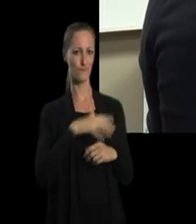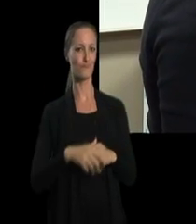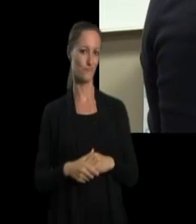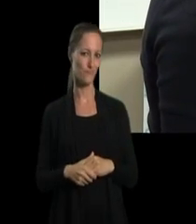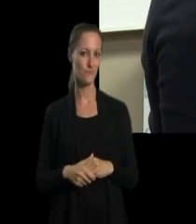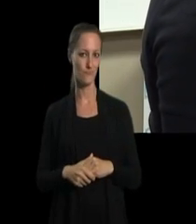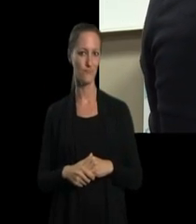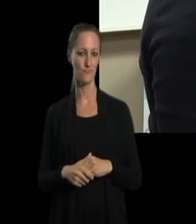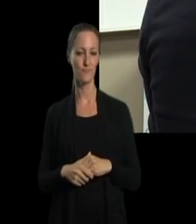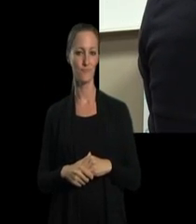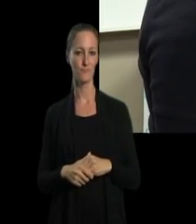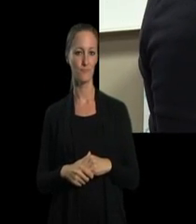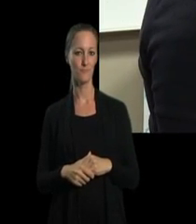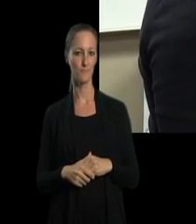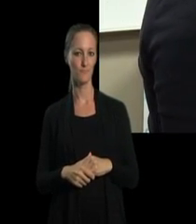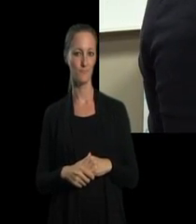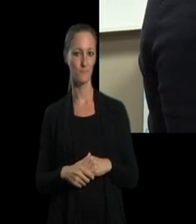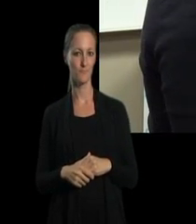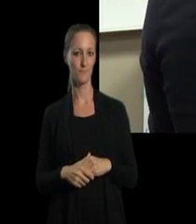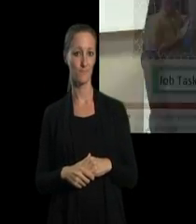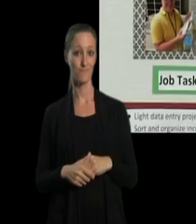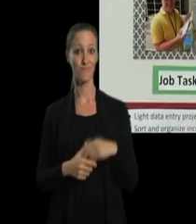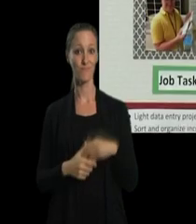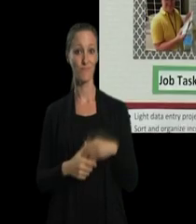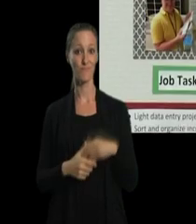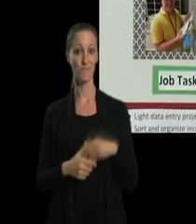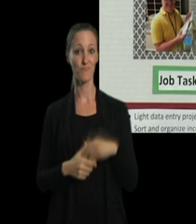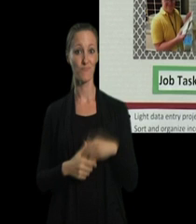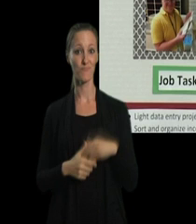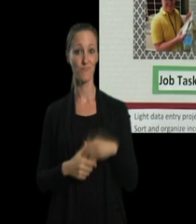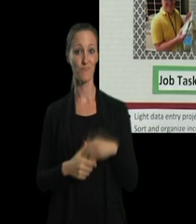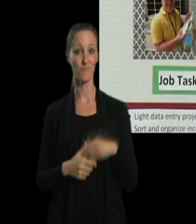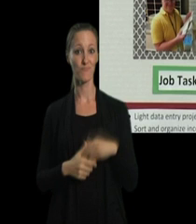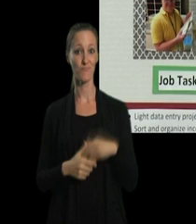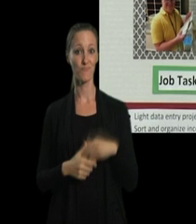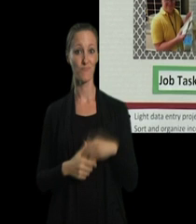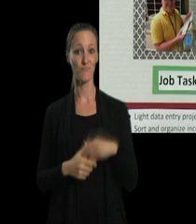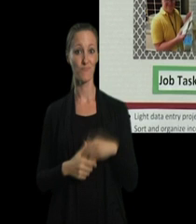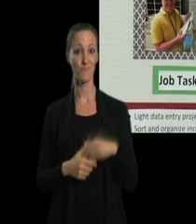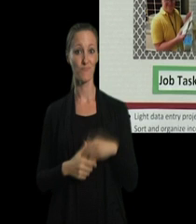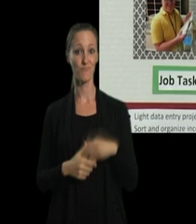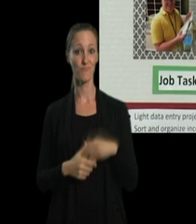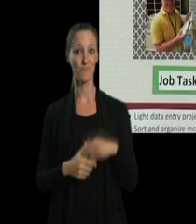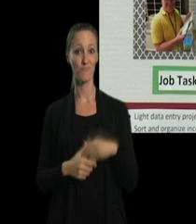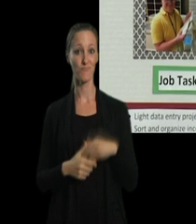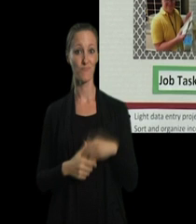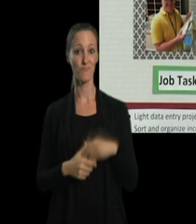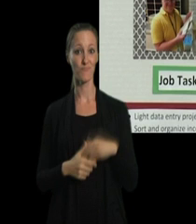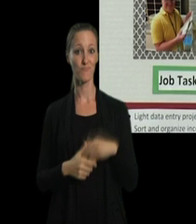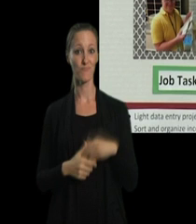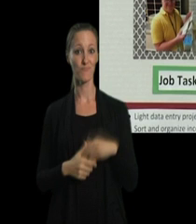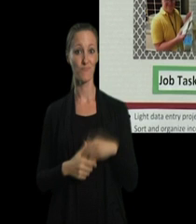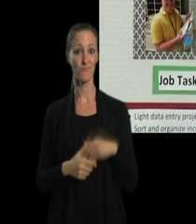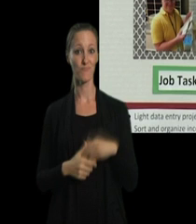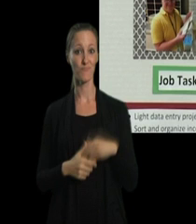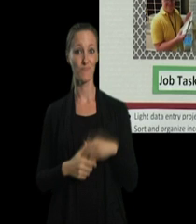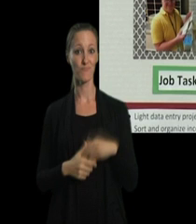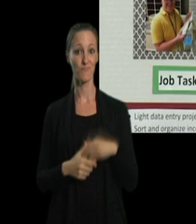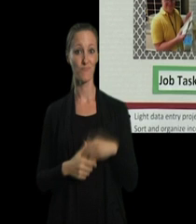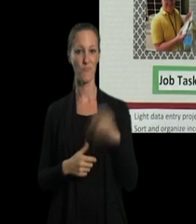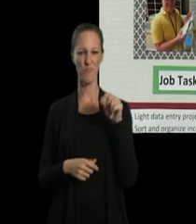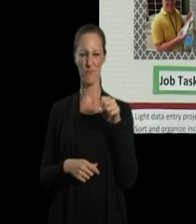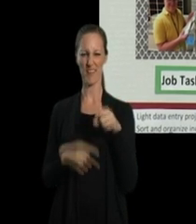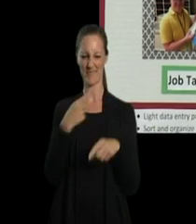more aware of people in my surroundings. Colleen Hagar goes over Jason Bogus's presentation with him. Now she